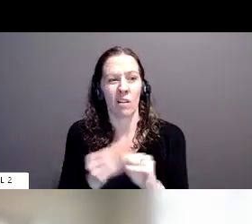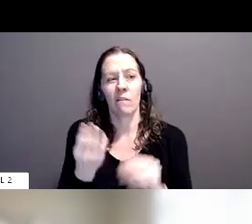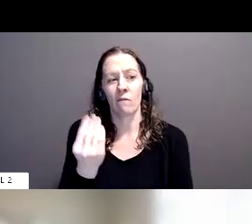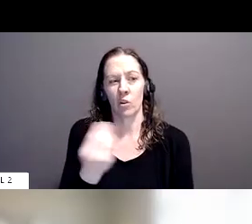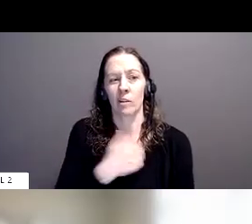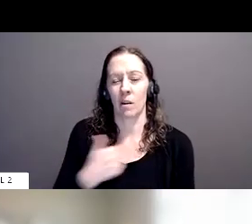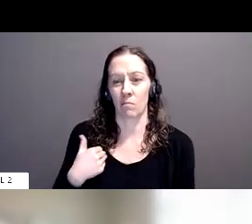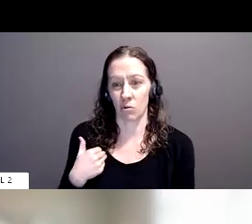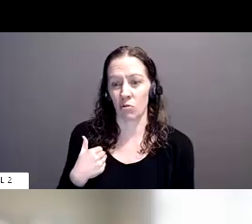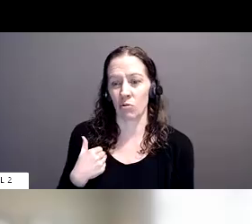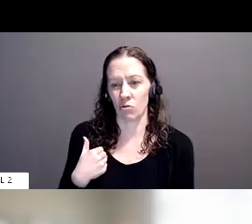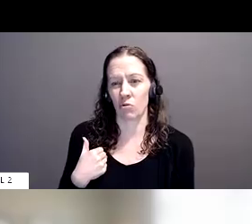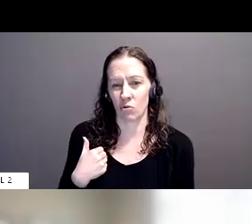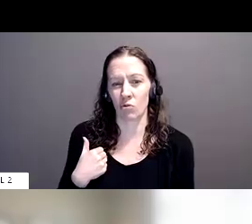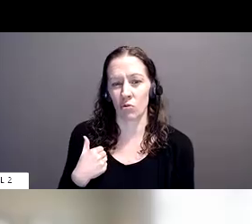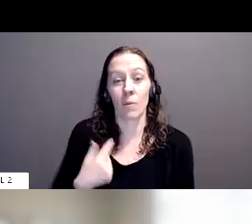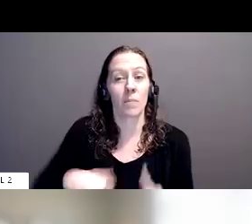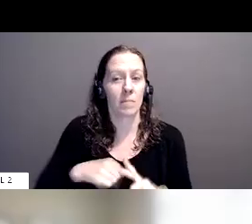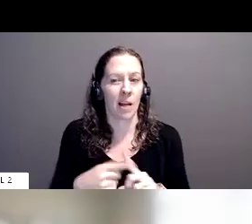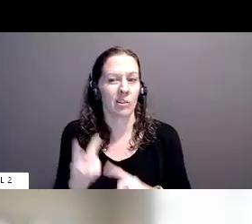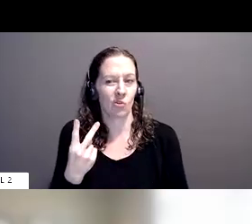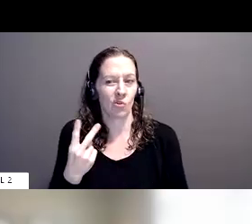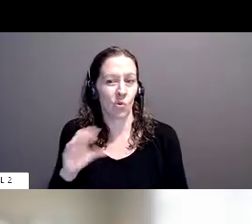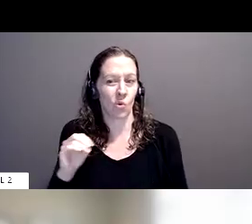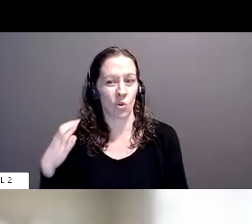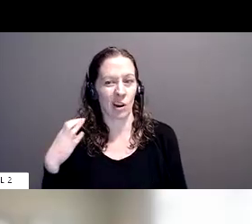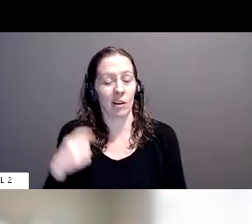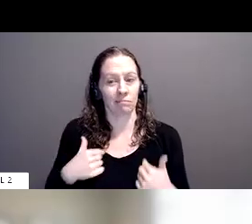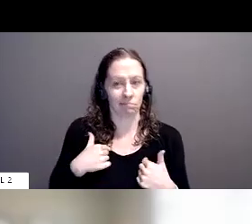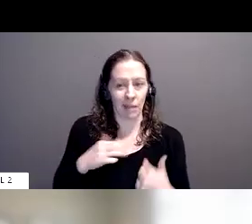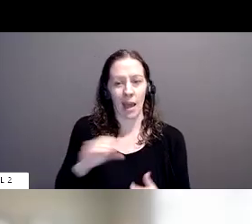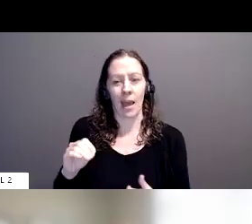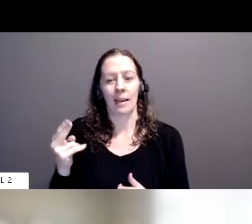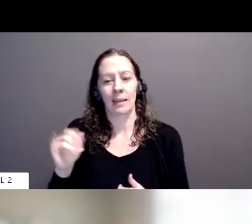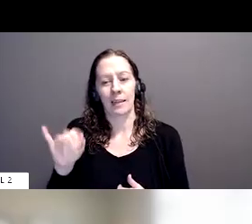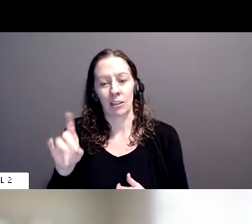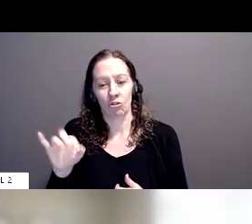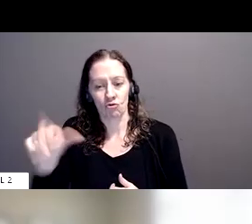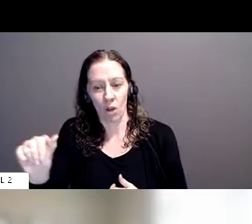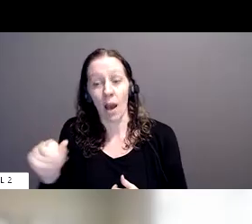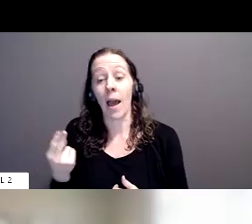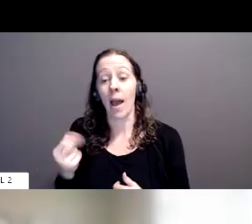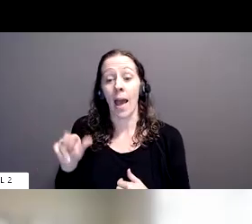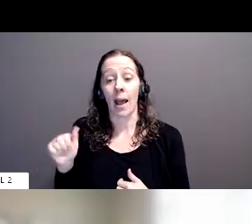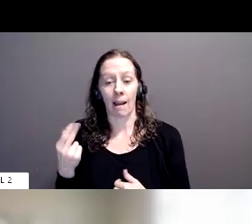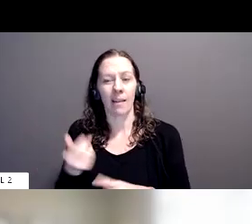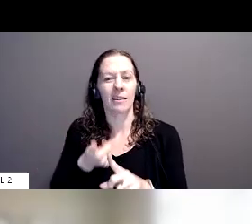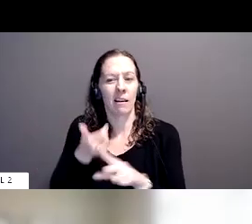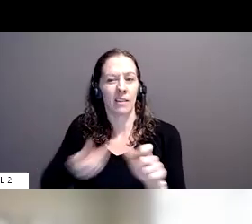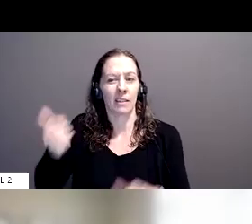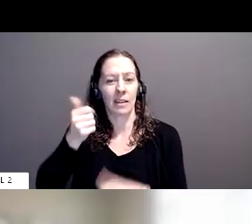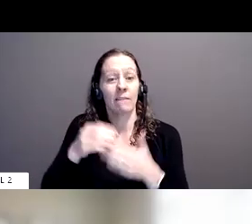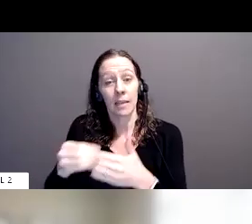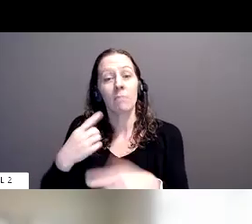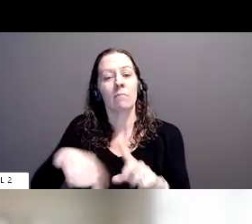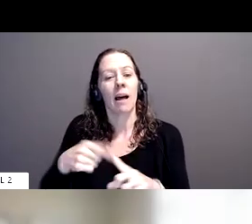well as the two co-chairs, myself and Indra. Hannah is the executive lead, and we also have a program